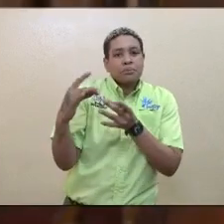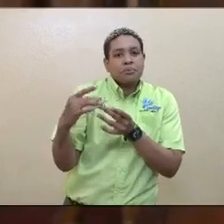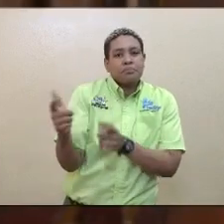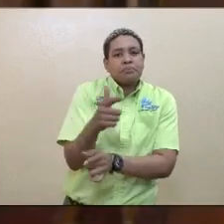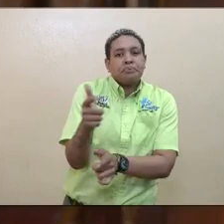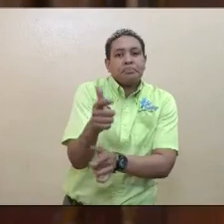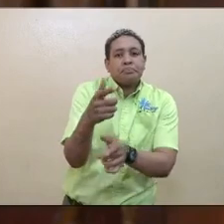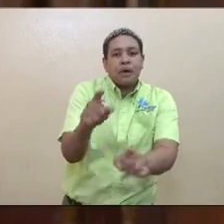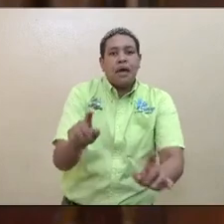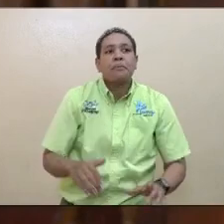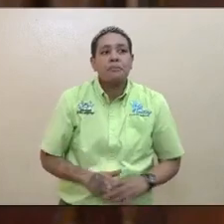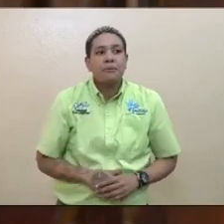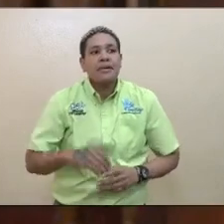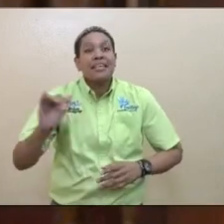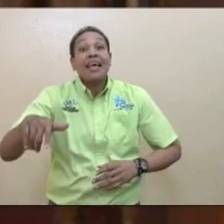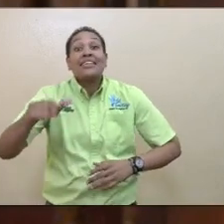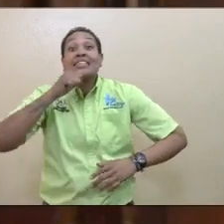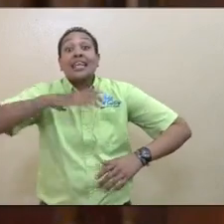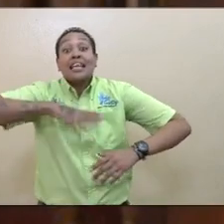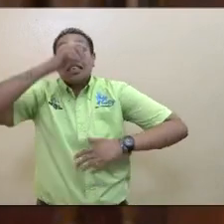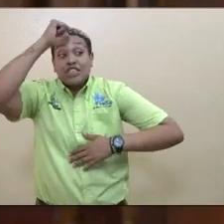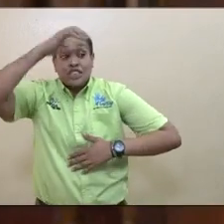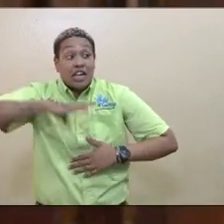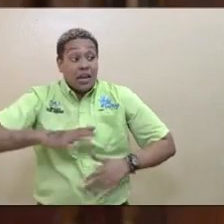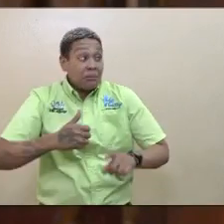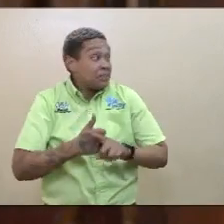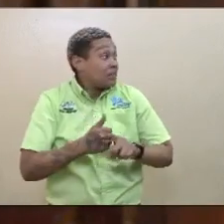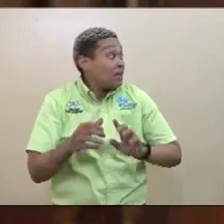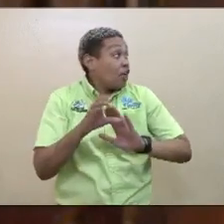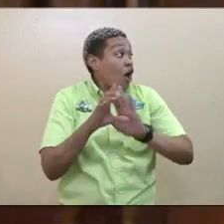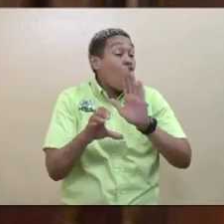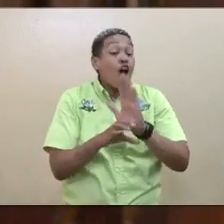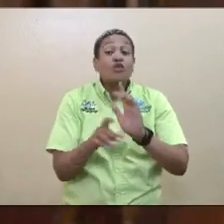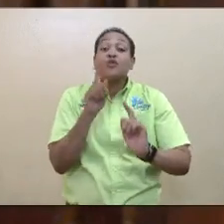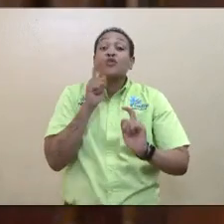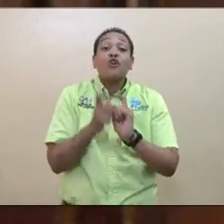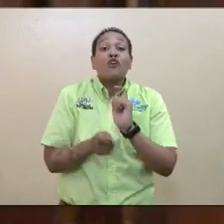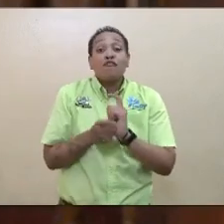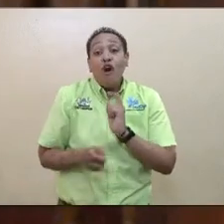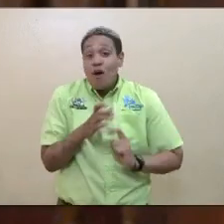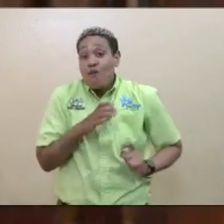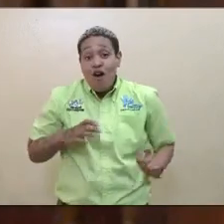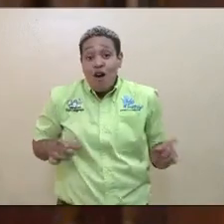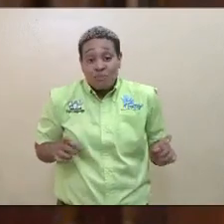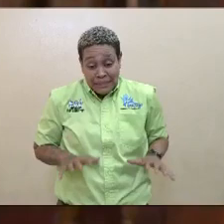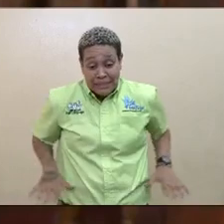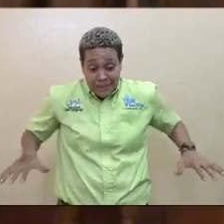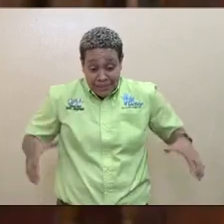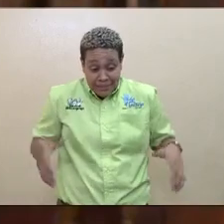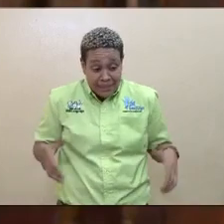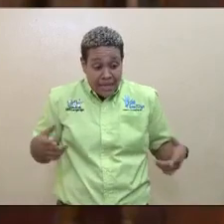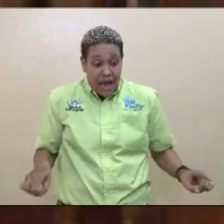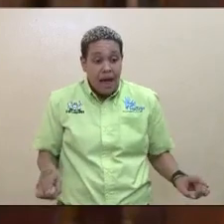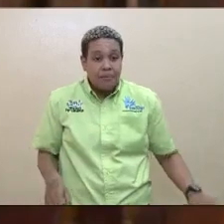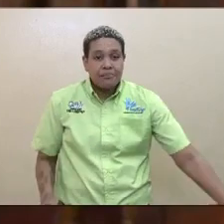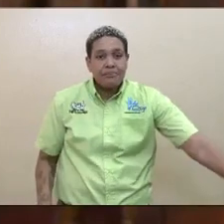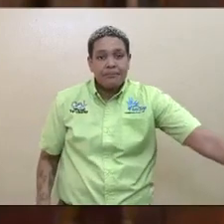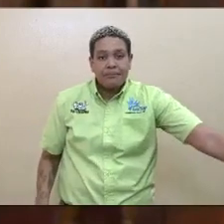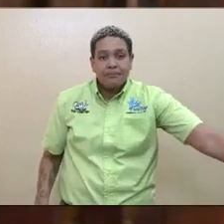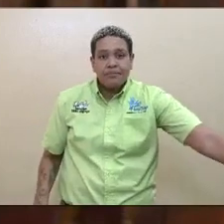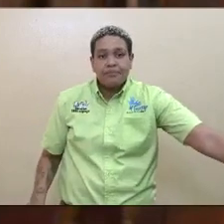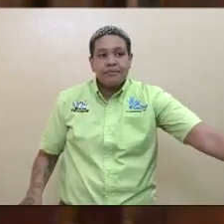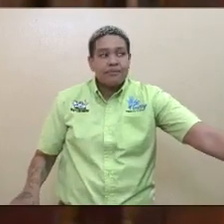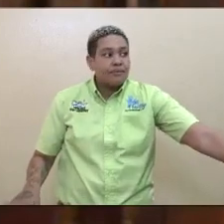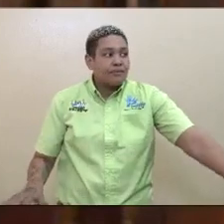And that is, ladies and gentlemen, the Constitutional Reform Committee. Their job